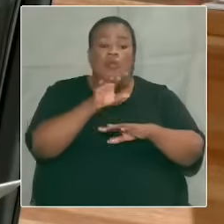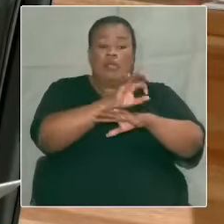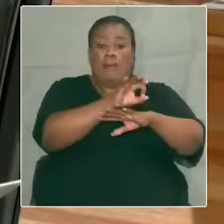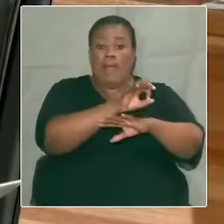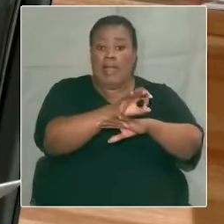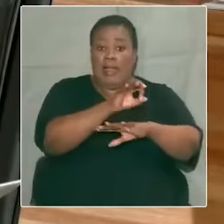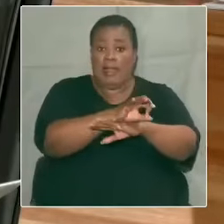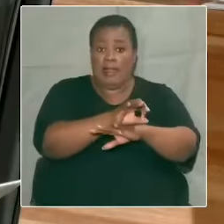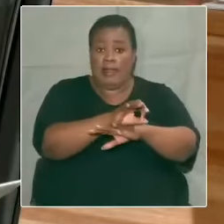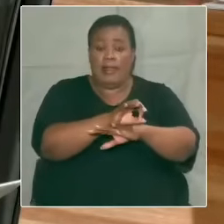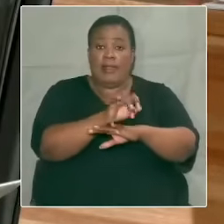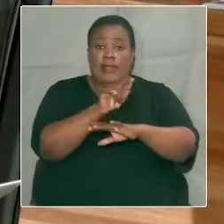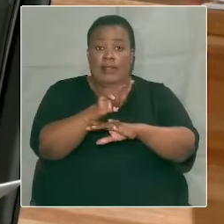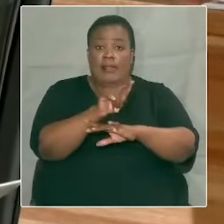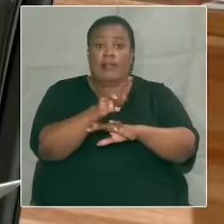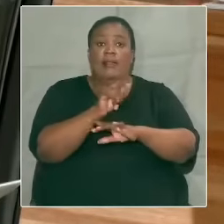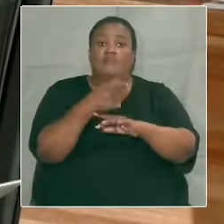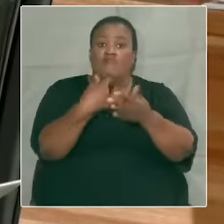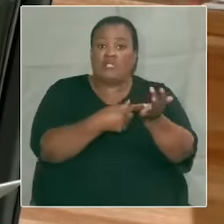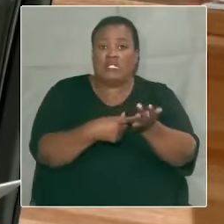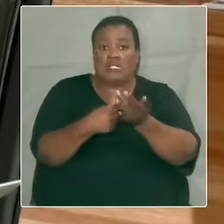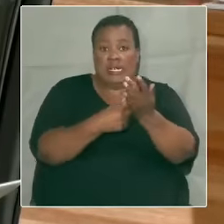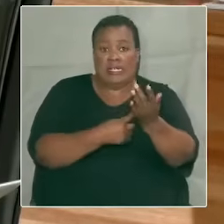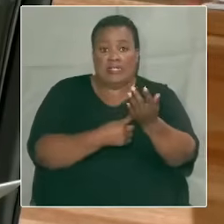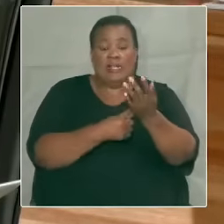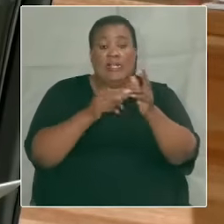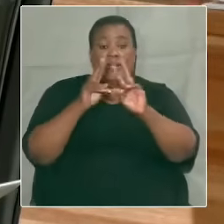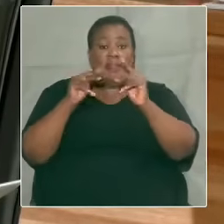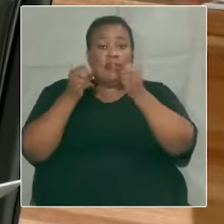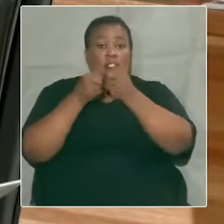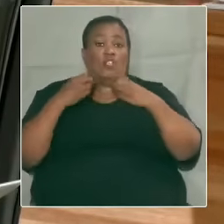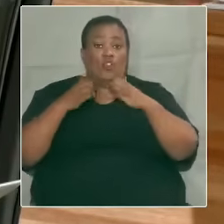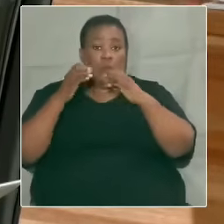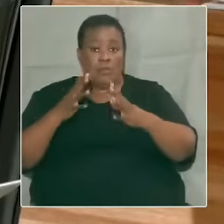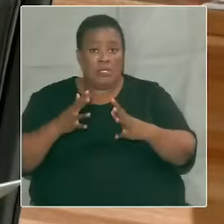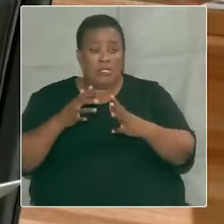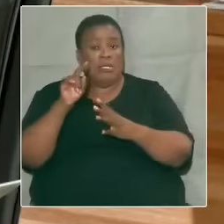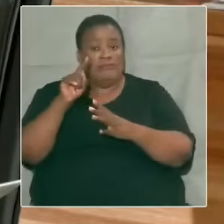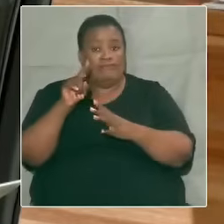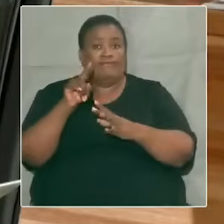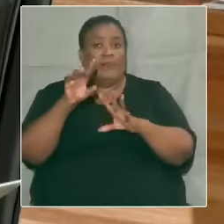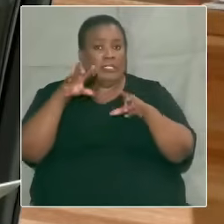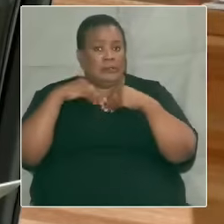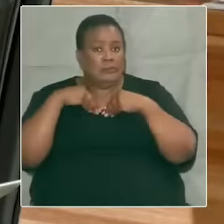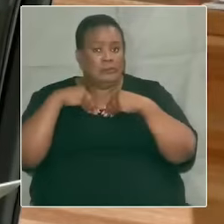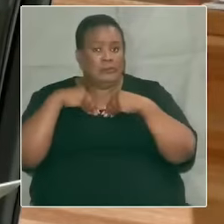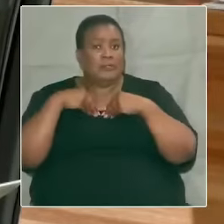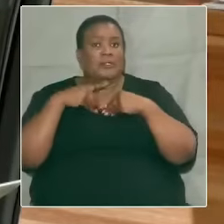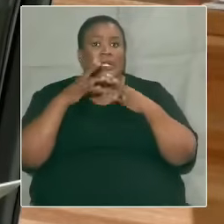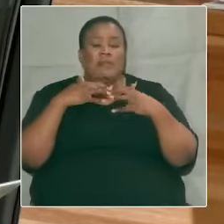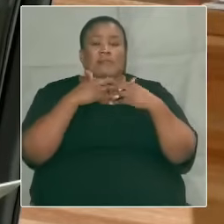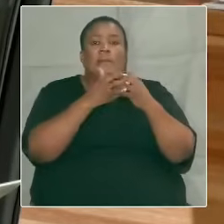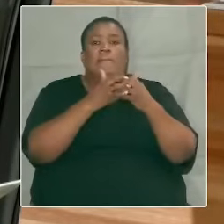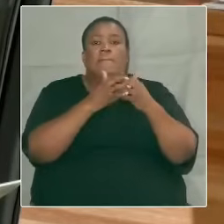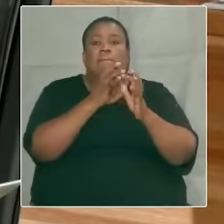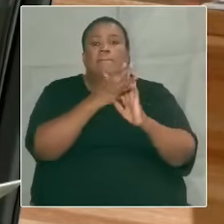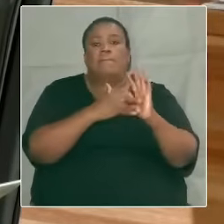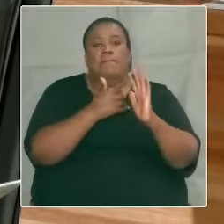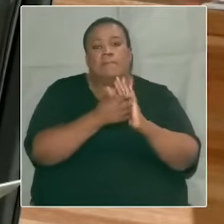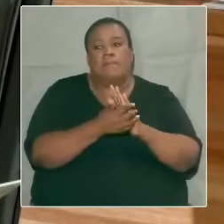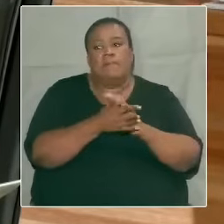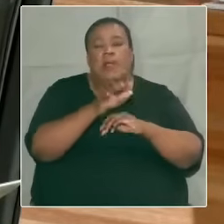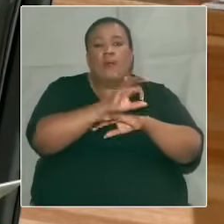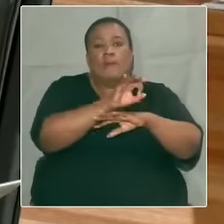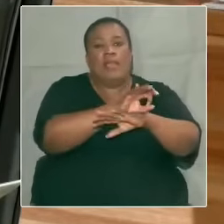then National Commissioner, and thereby establishing a clear and coordinated strategic framework for the